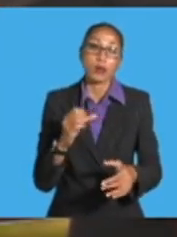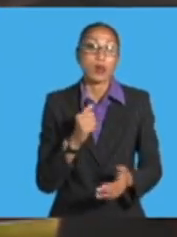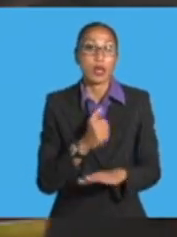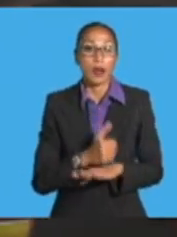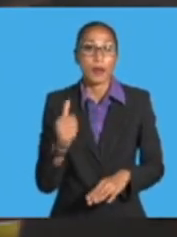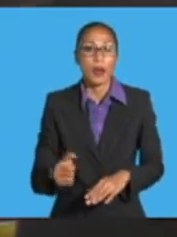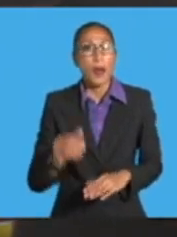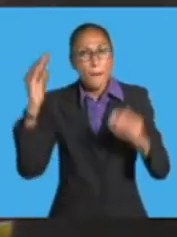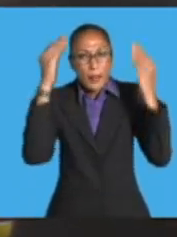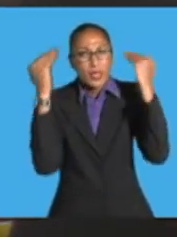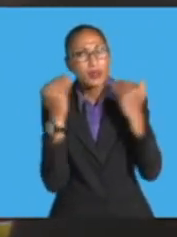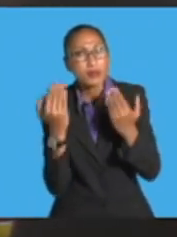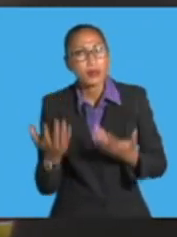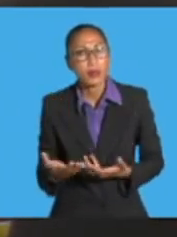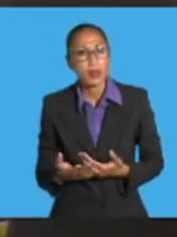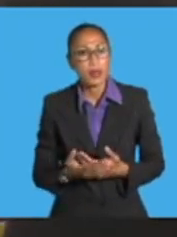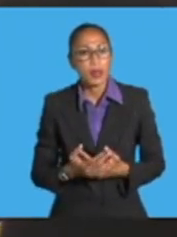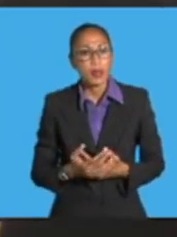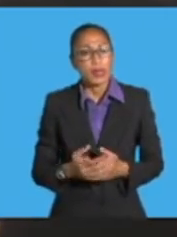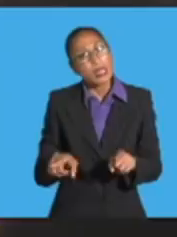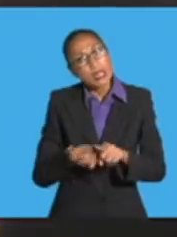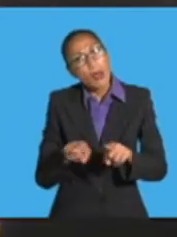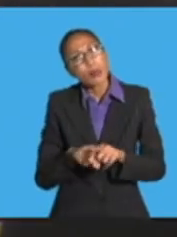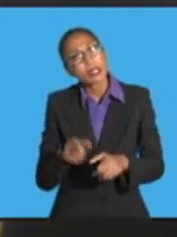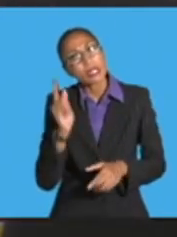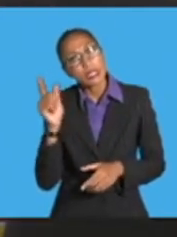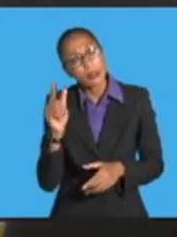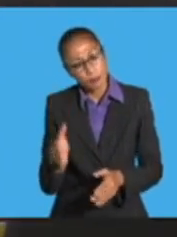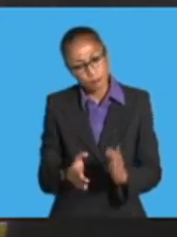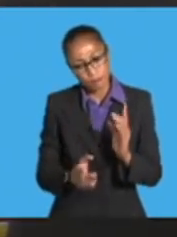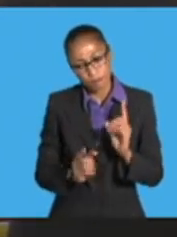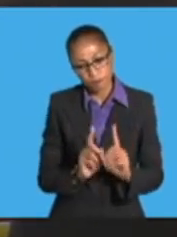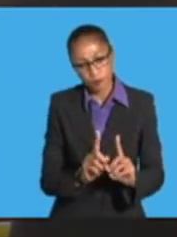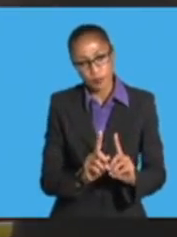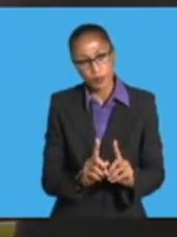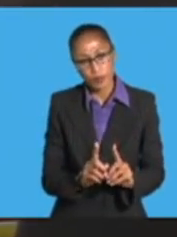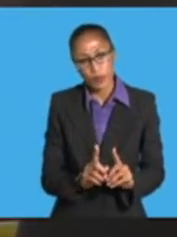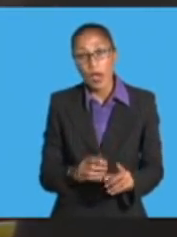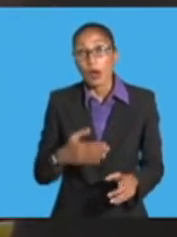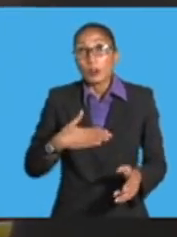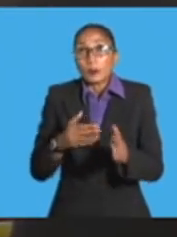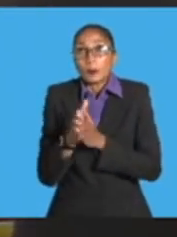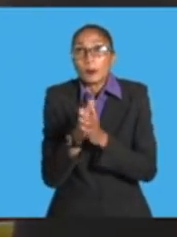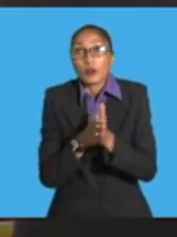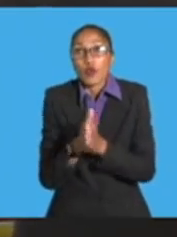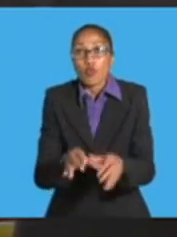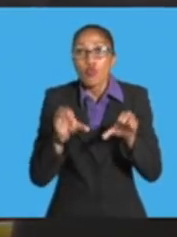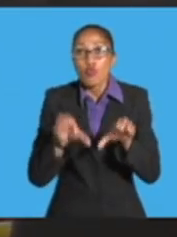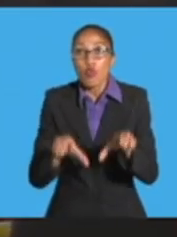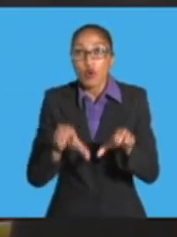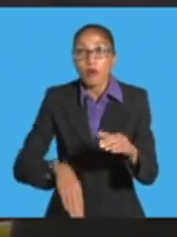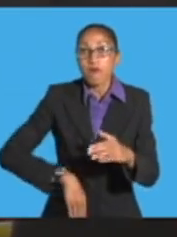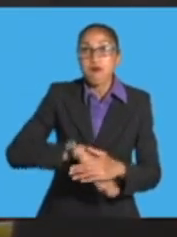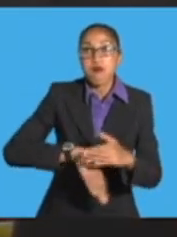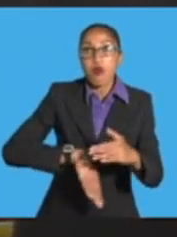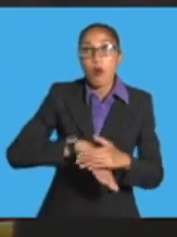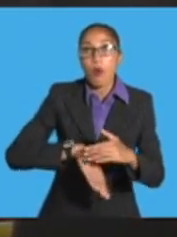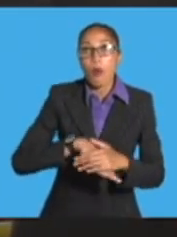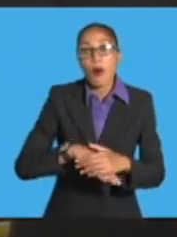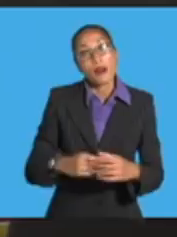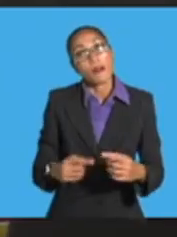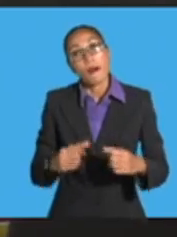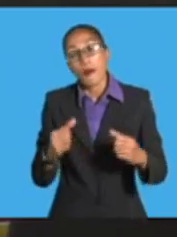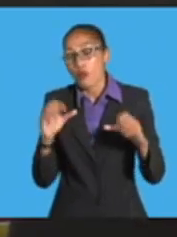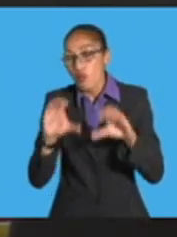Speaker, alongside my teaching engagements, I took ardent interest in football coaching and over the years have coached various